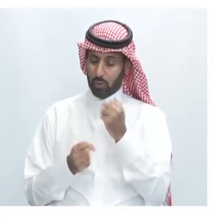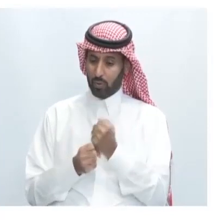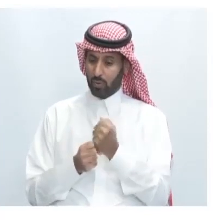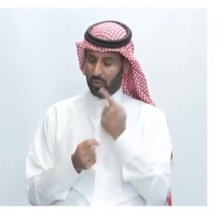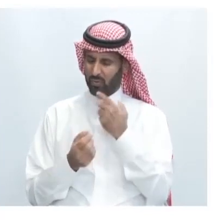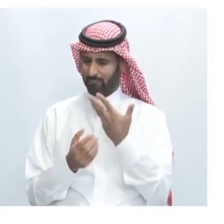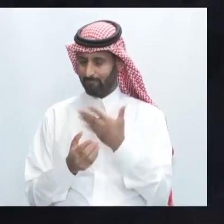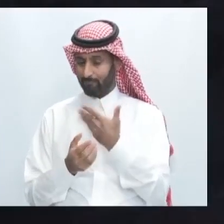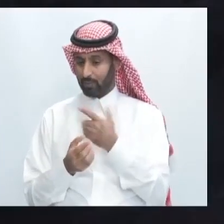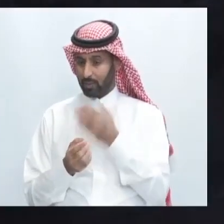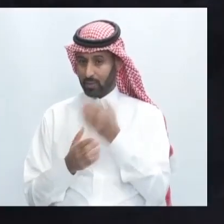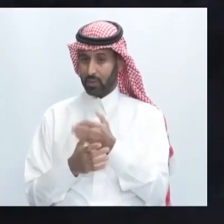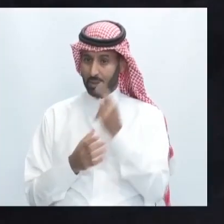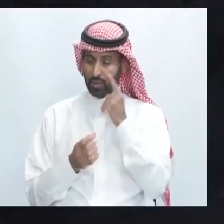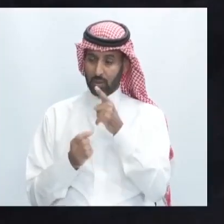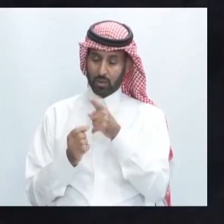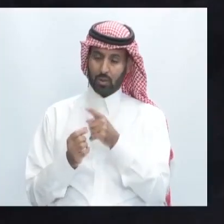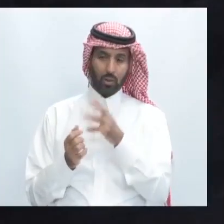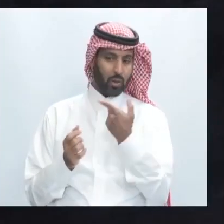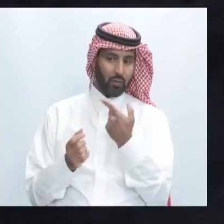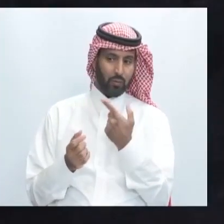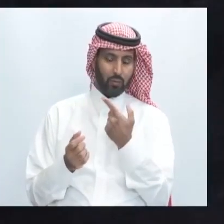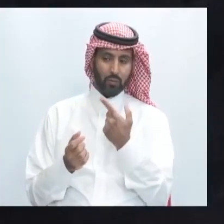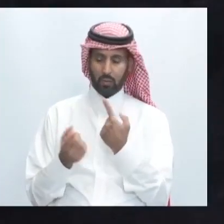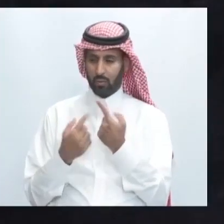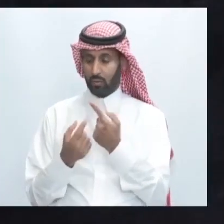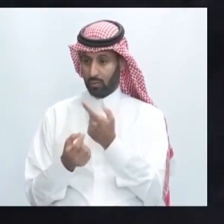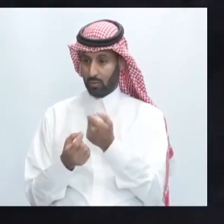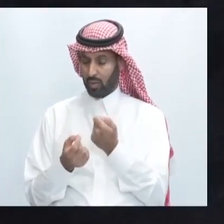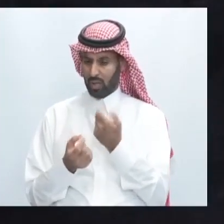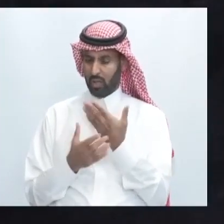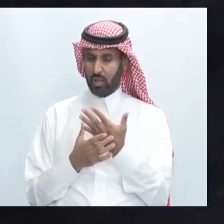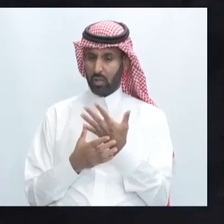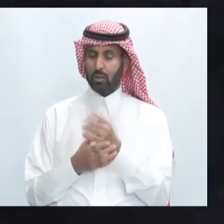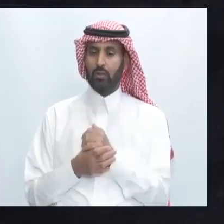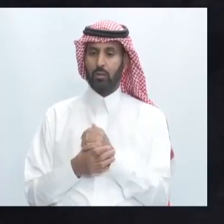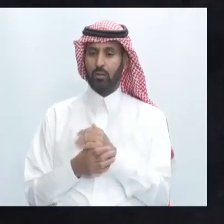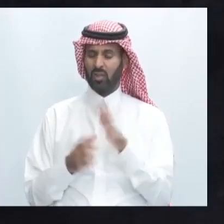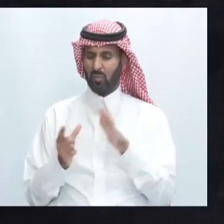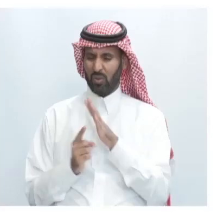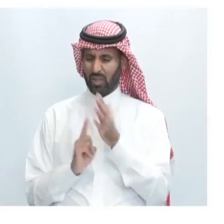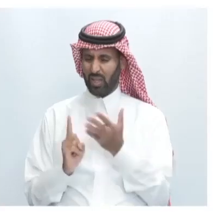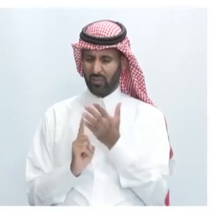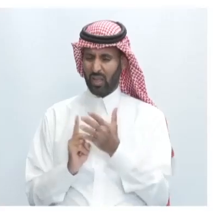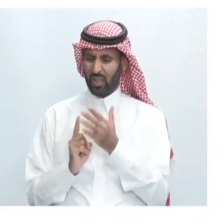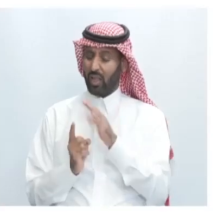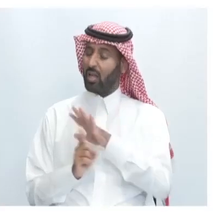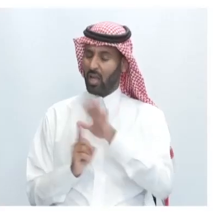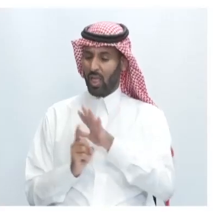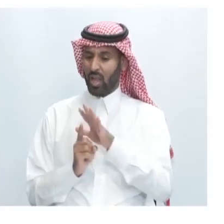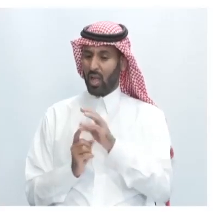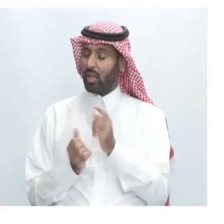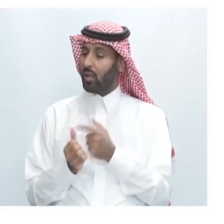I said before, there's a whole science to how do we respond to different colors. It's a complicated business. It's not an easy